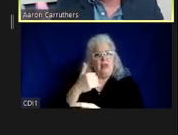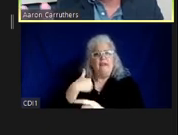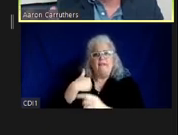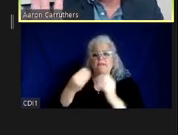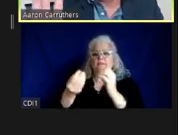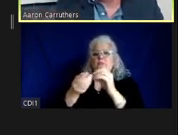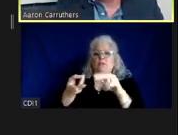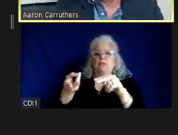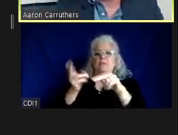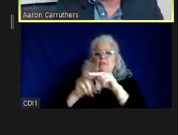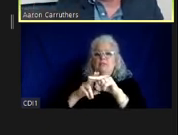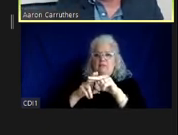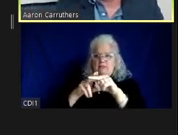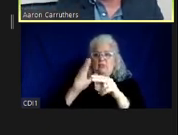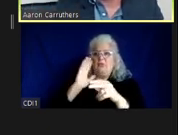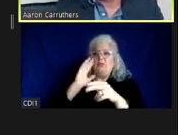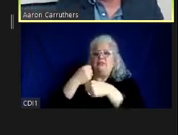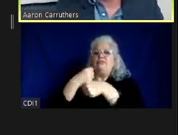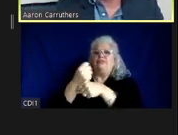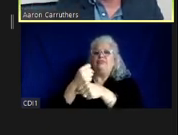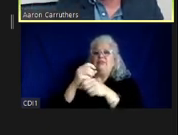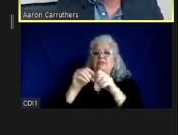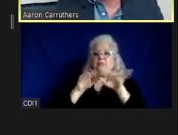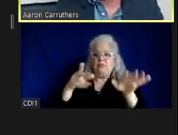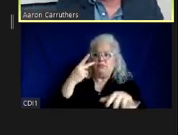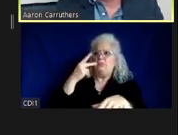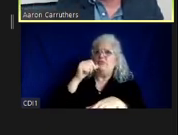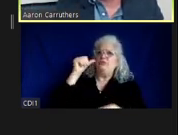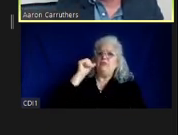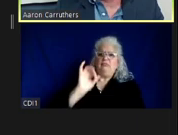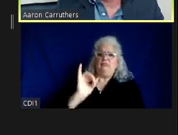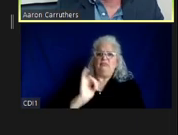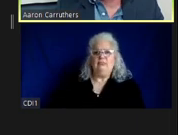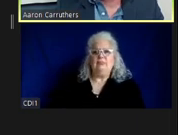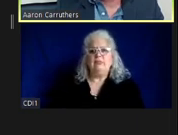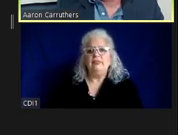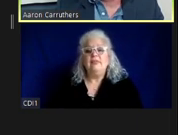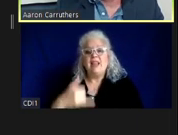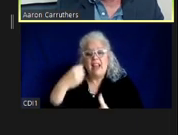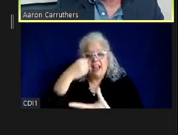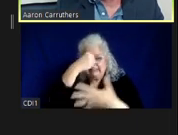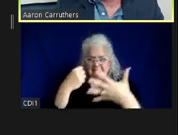know phase 1A includes healthcare workers and long-term care residents.